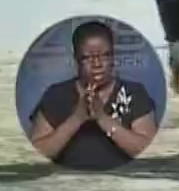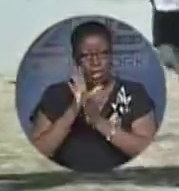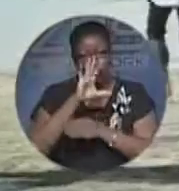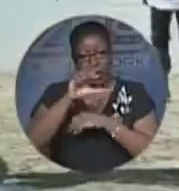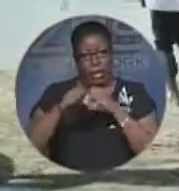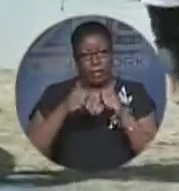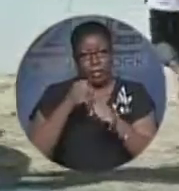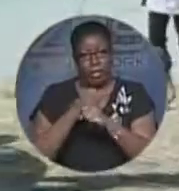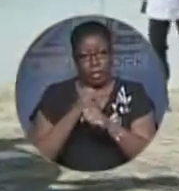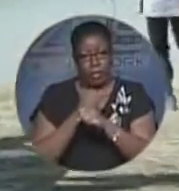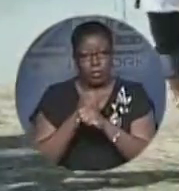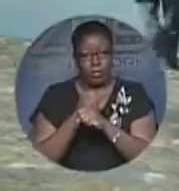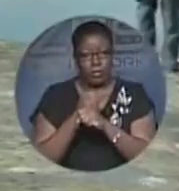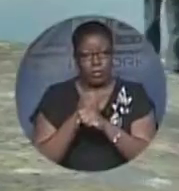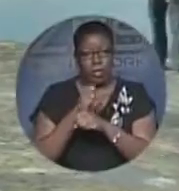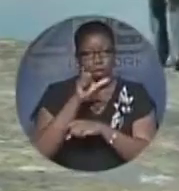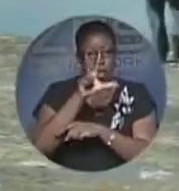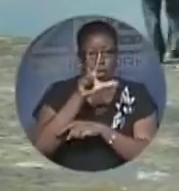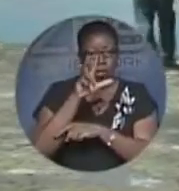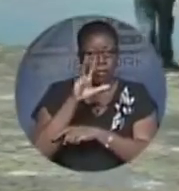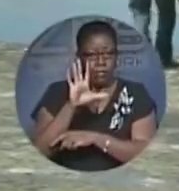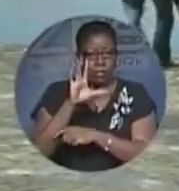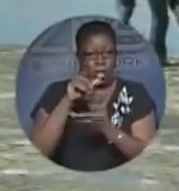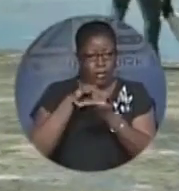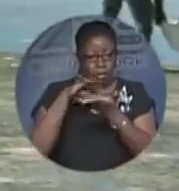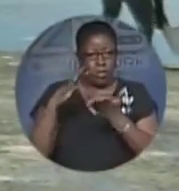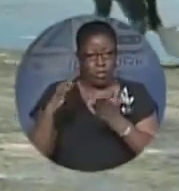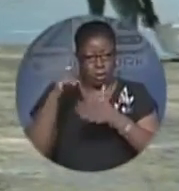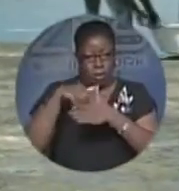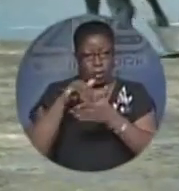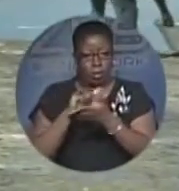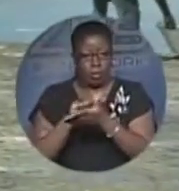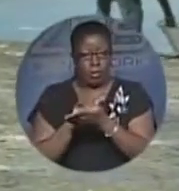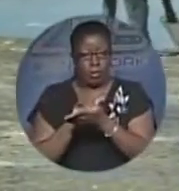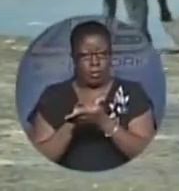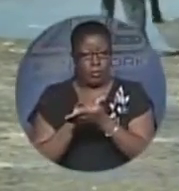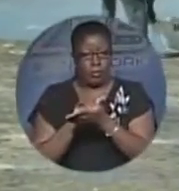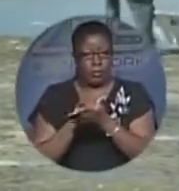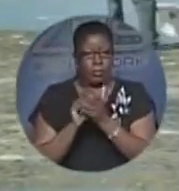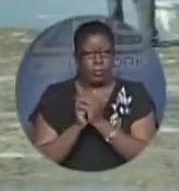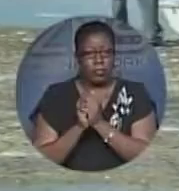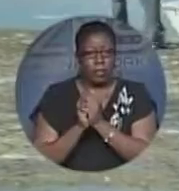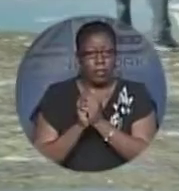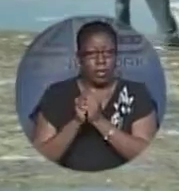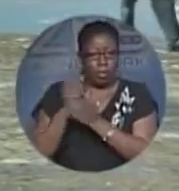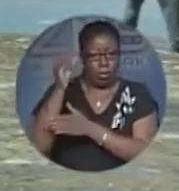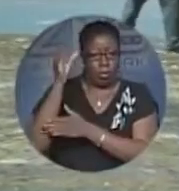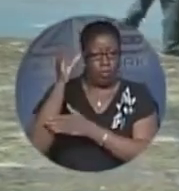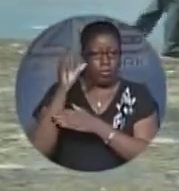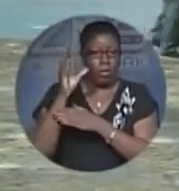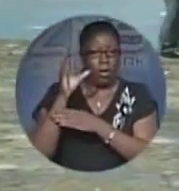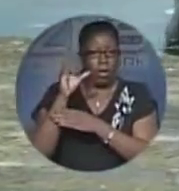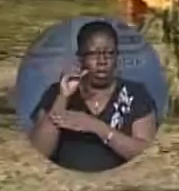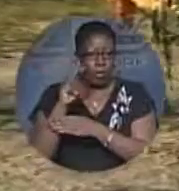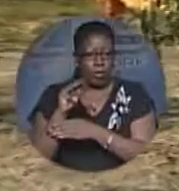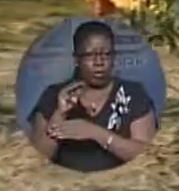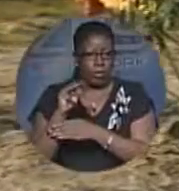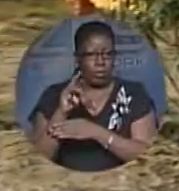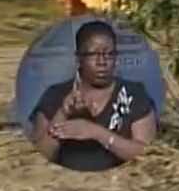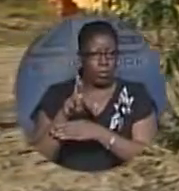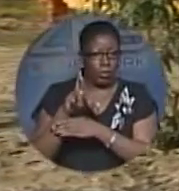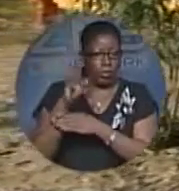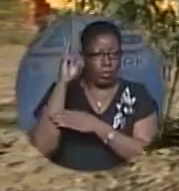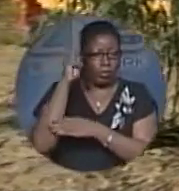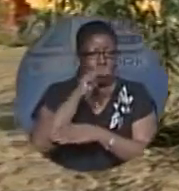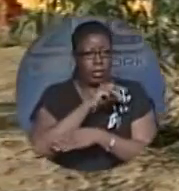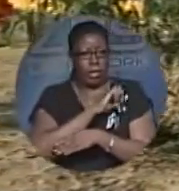5 years strong, with 35 students currently enrolled. Program Director Commodore Melvin Higgins was instrumental in making the